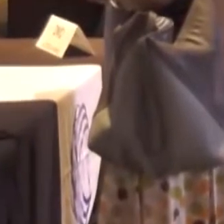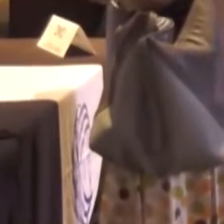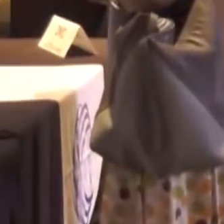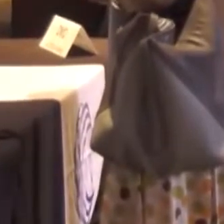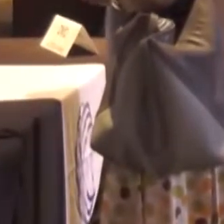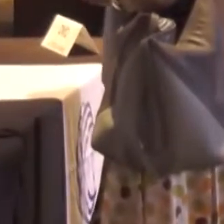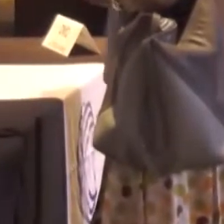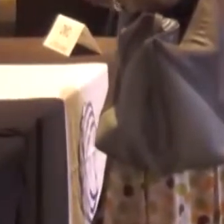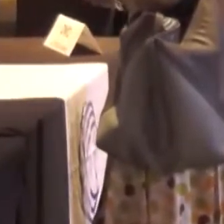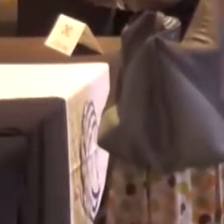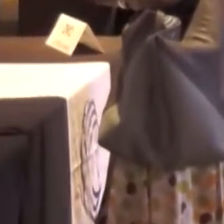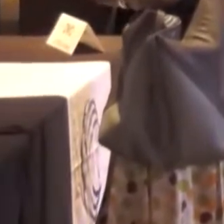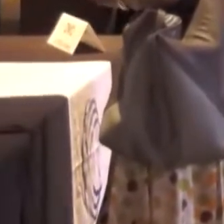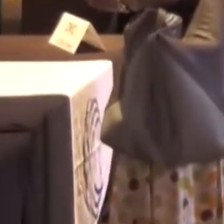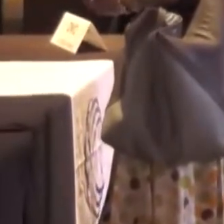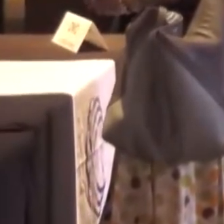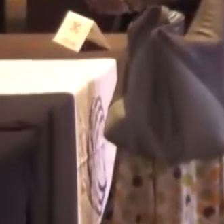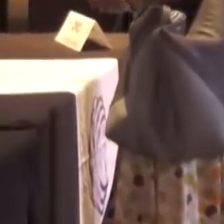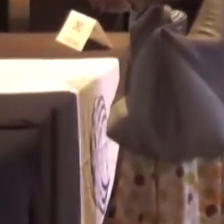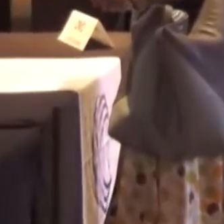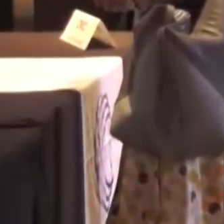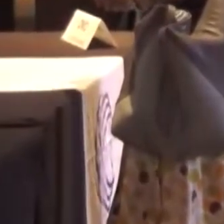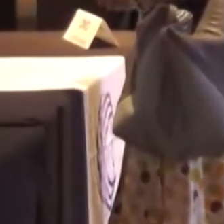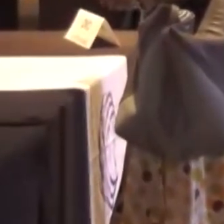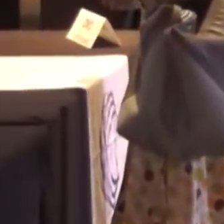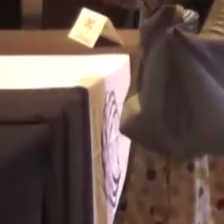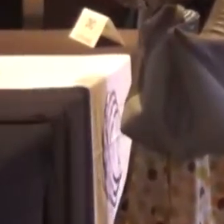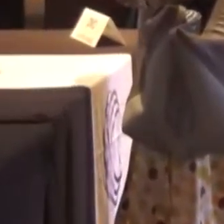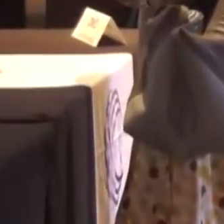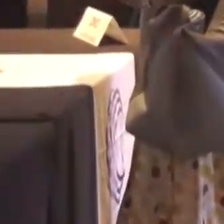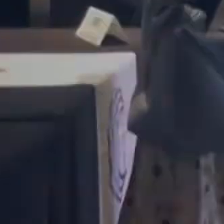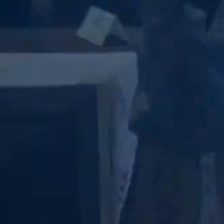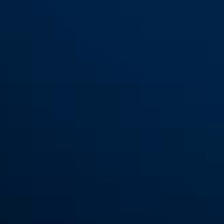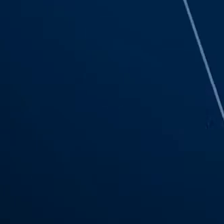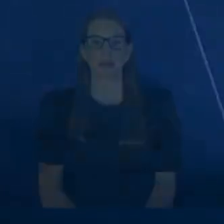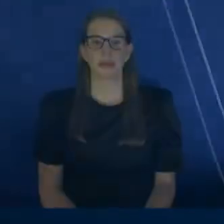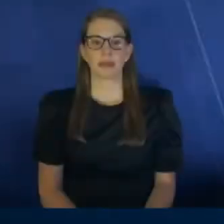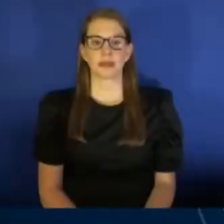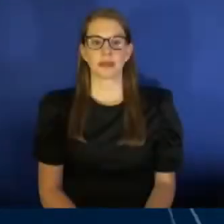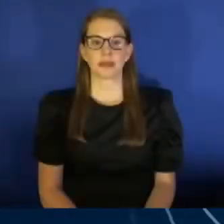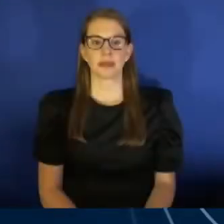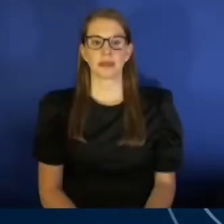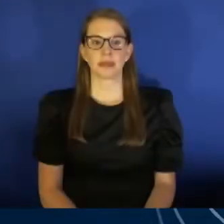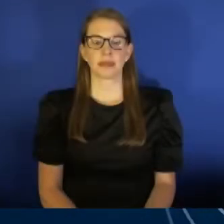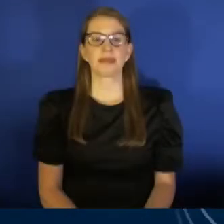Kansas City is proud to host this year, and we've got a preview coming up in just a bit.